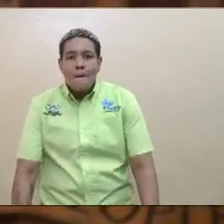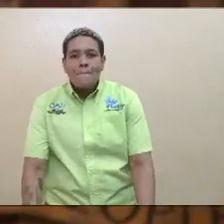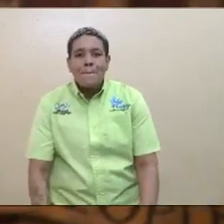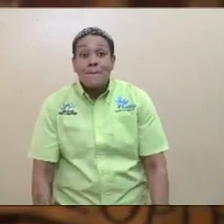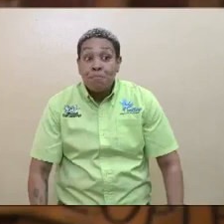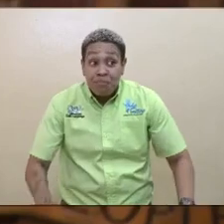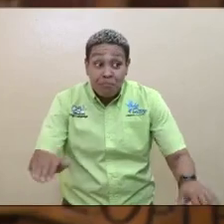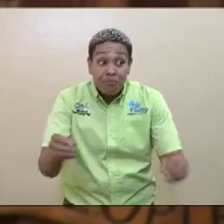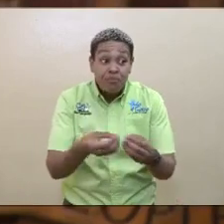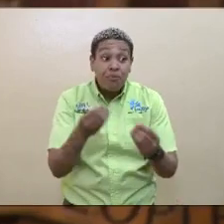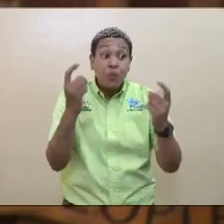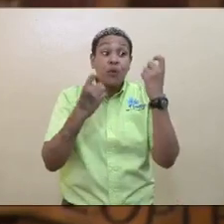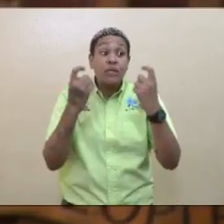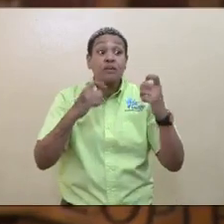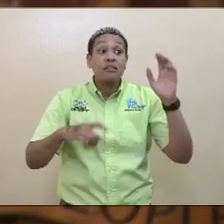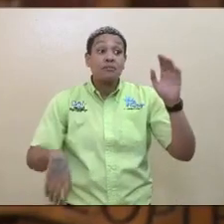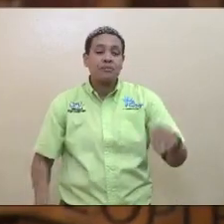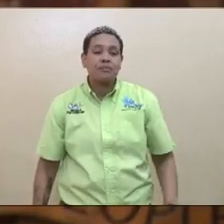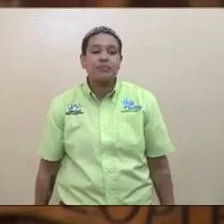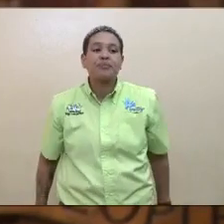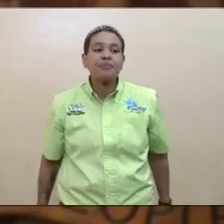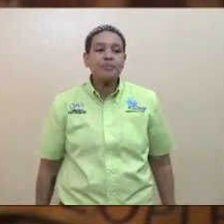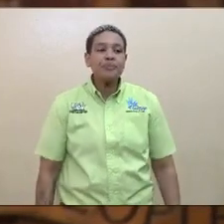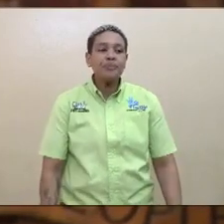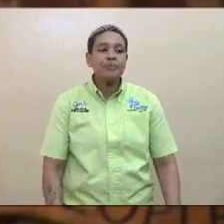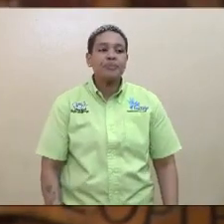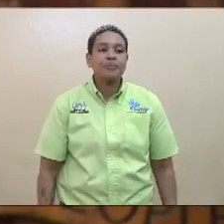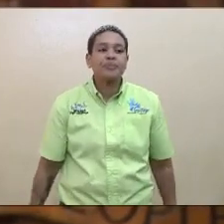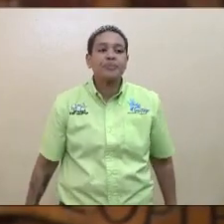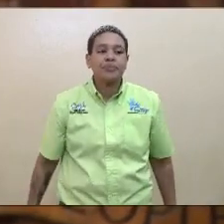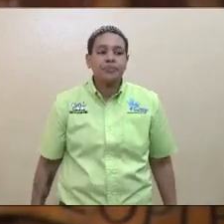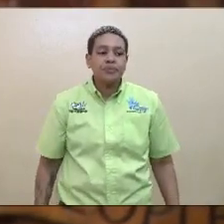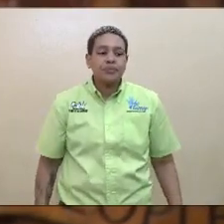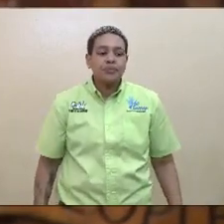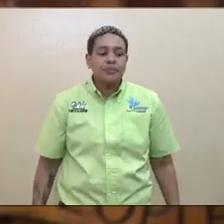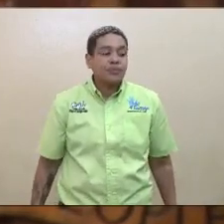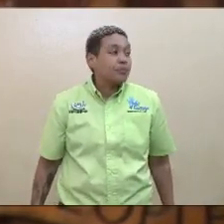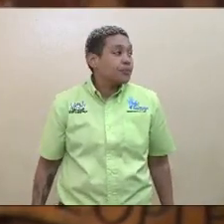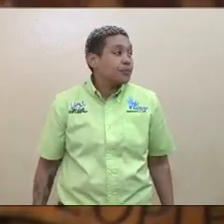Are there any other questions? Yes, we have a question over here.